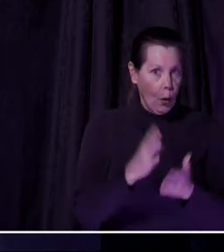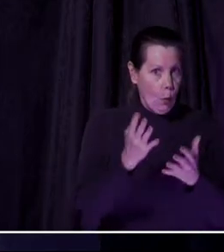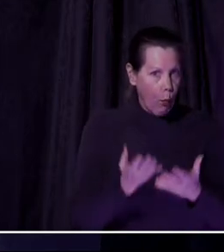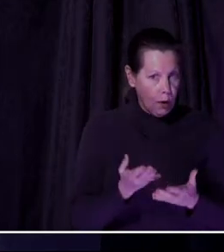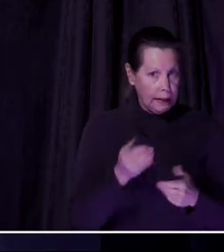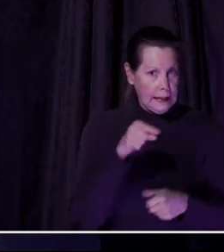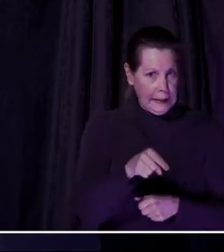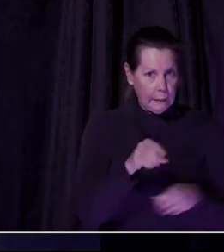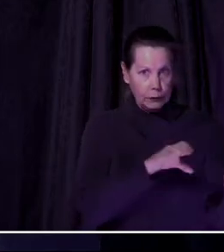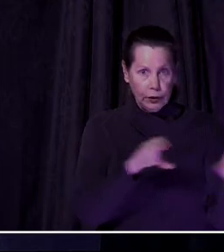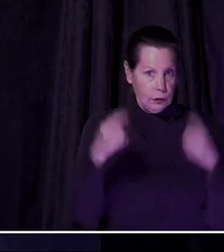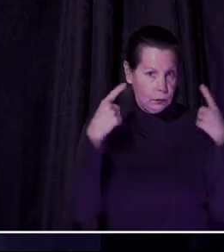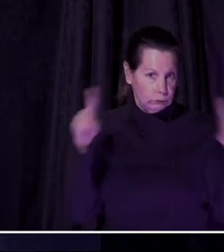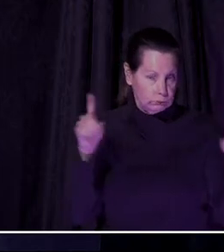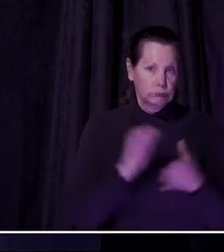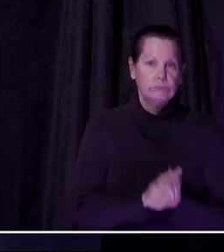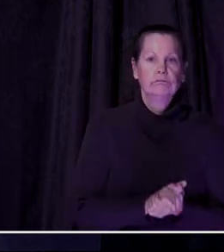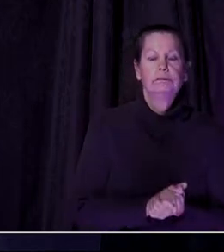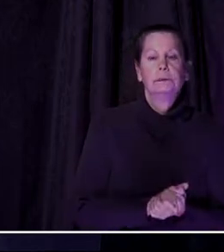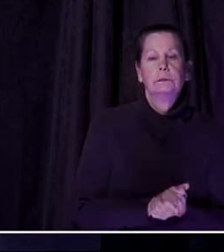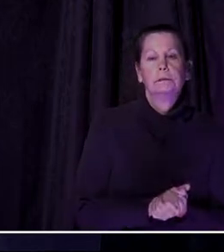him to do.